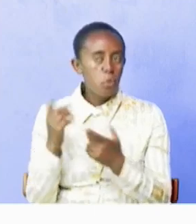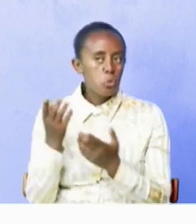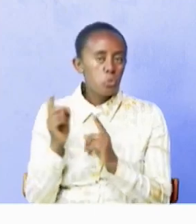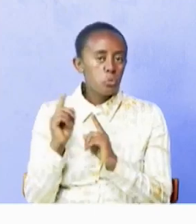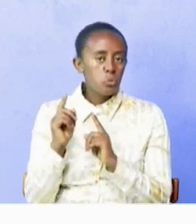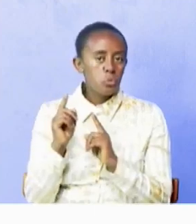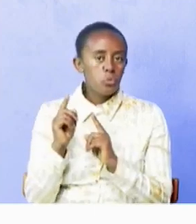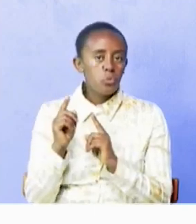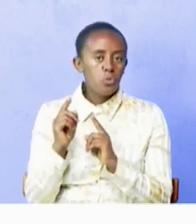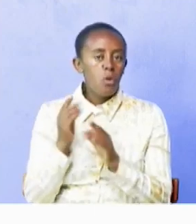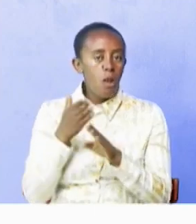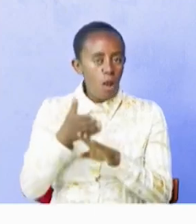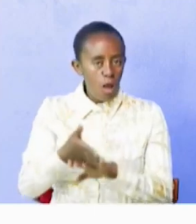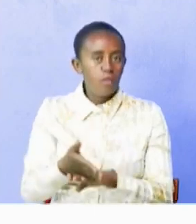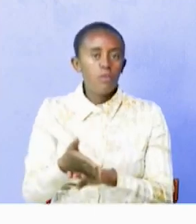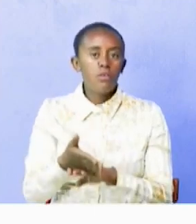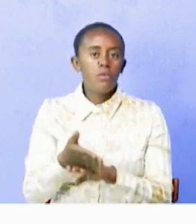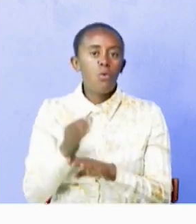later on.